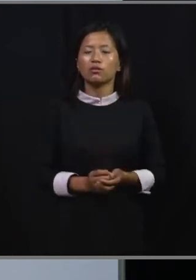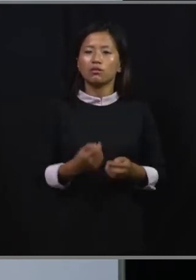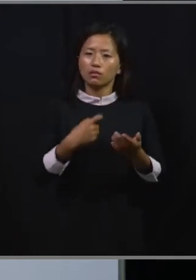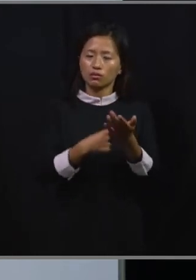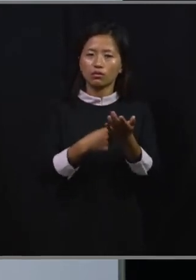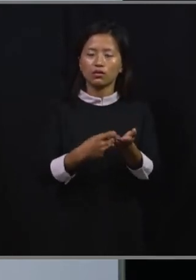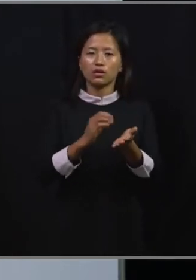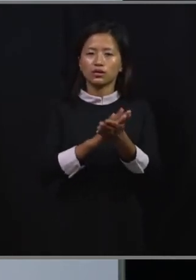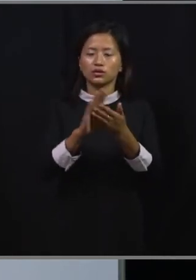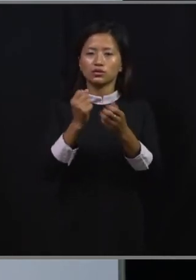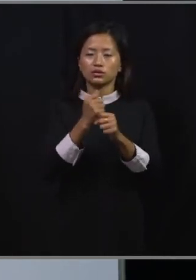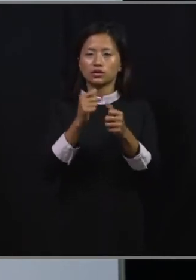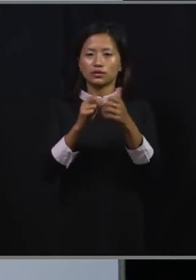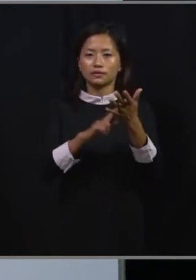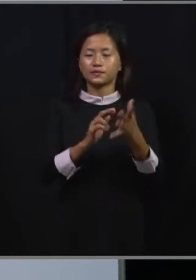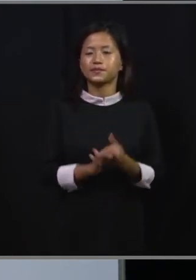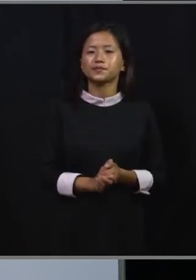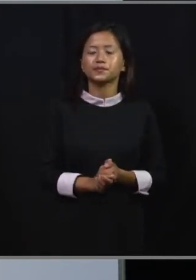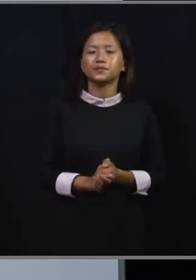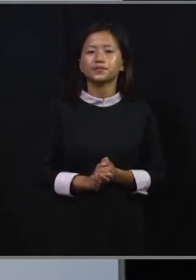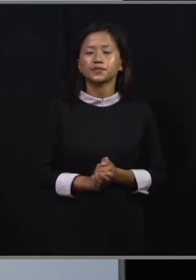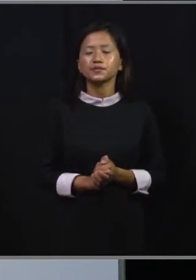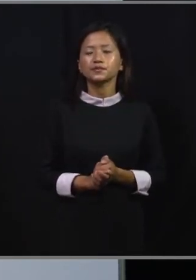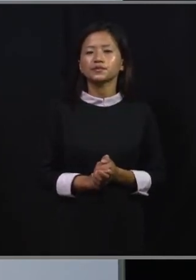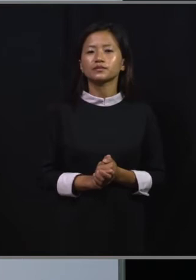Okay, you can say Huygens.